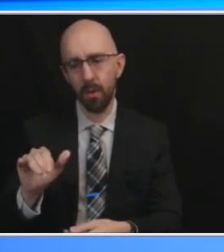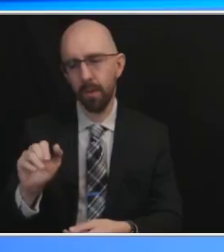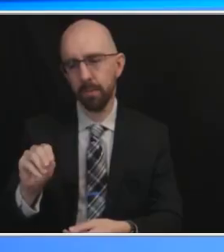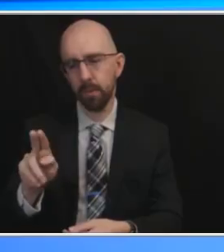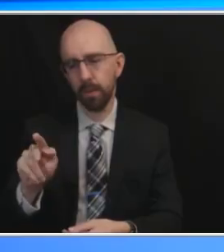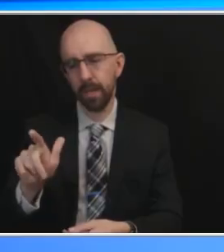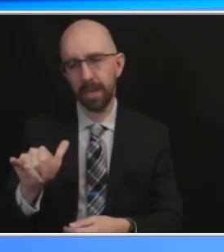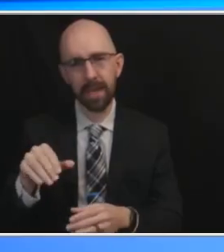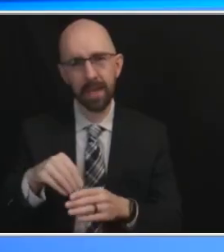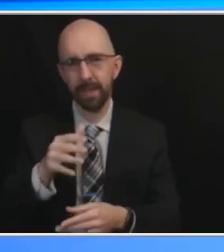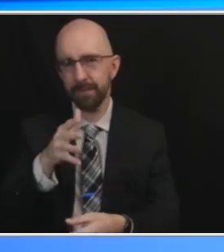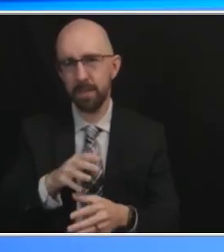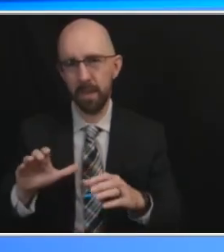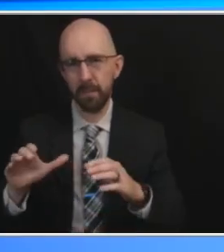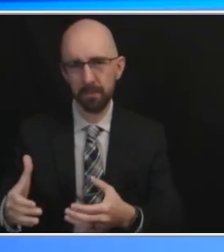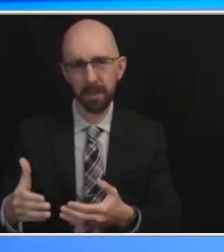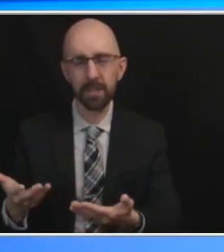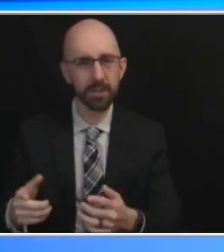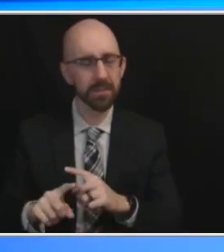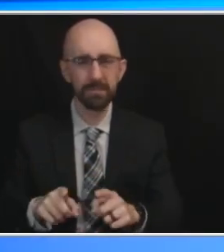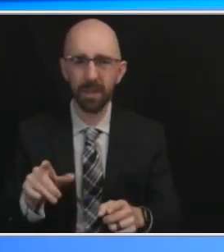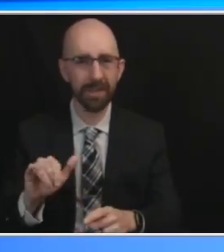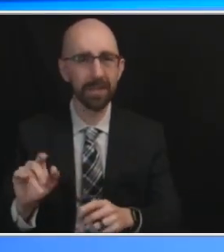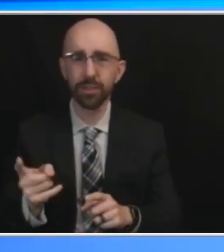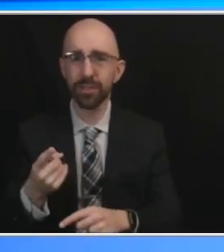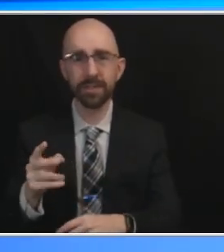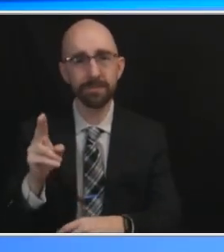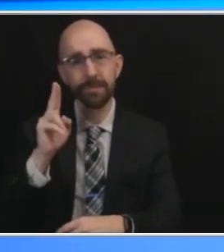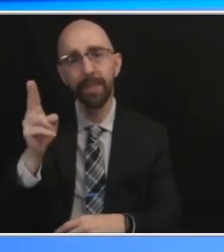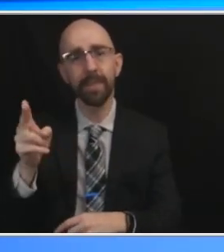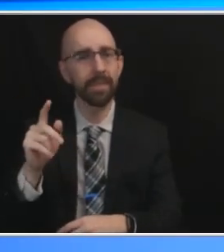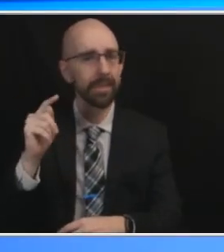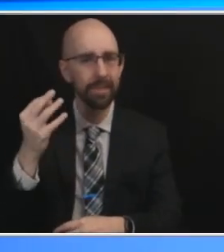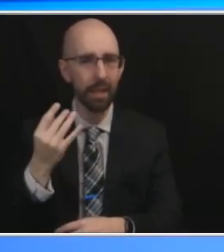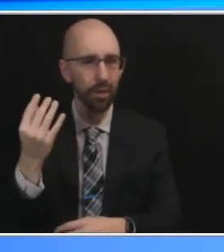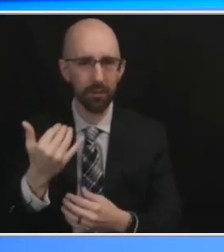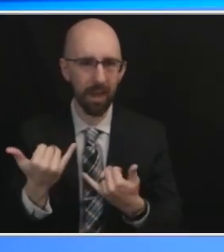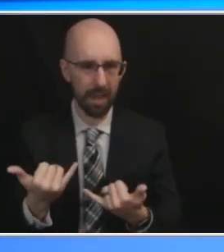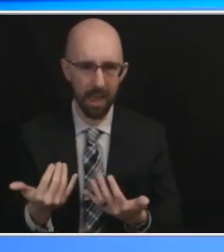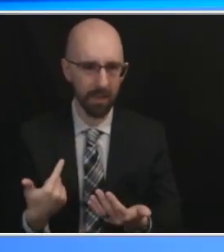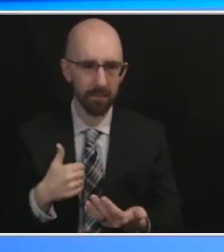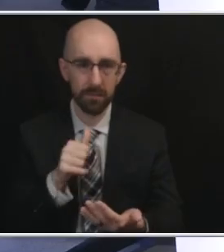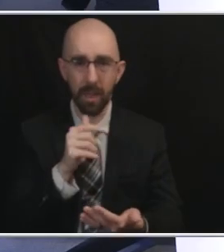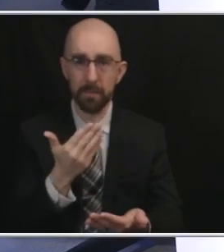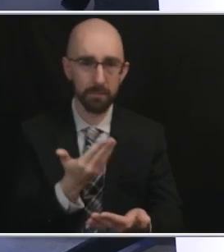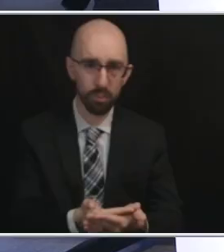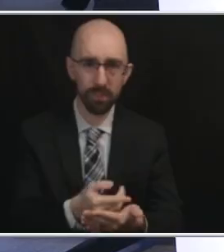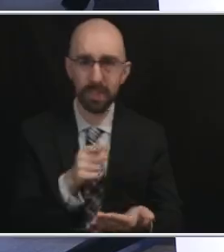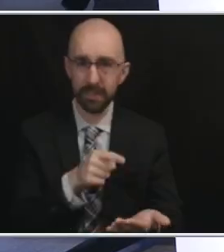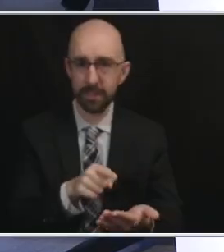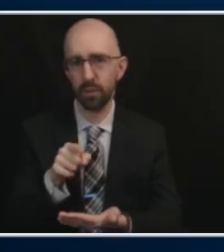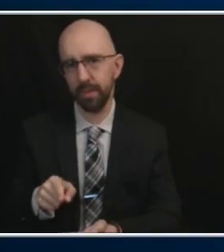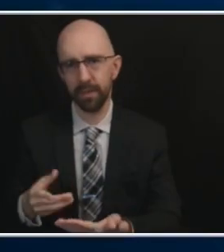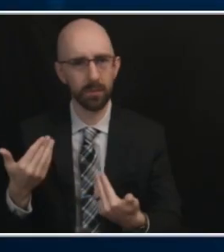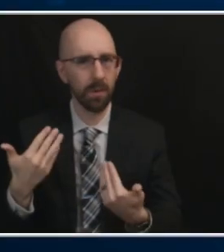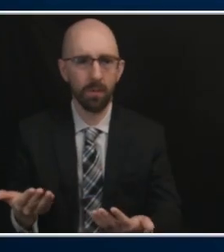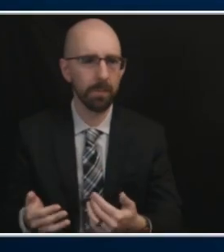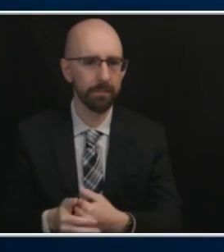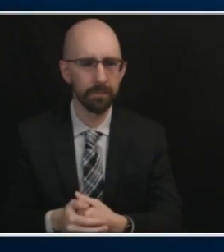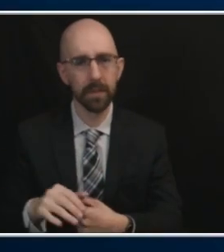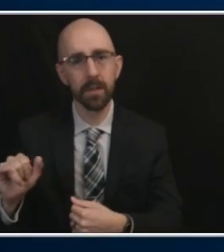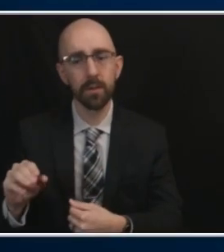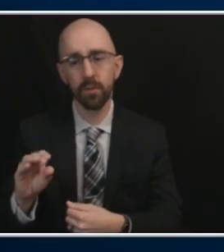population and things like that, but those are just hypotheses at this point. It's not really been proven one way or another. Joellen